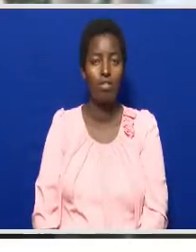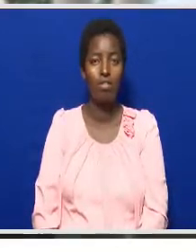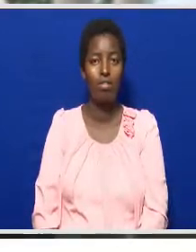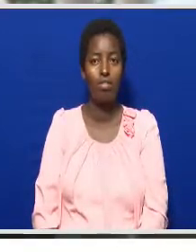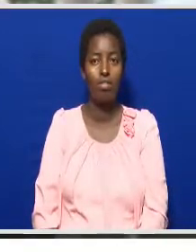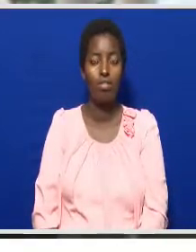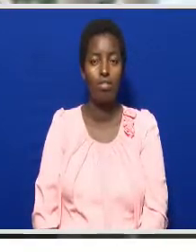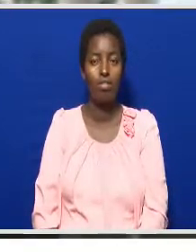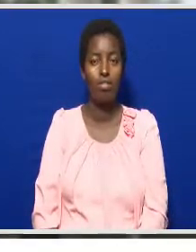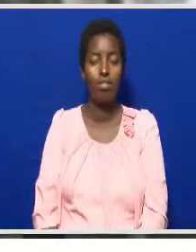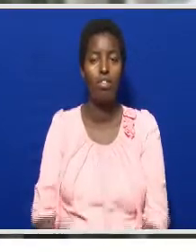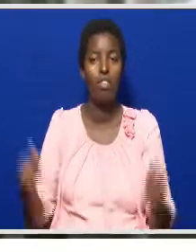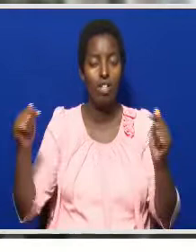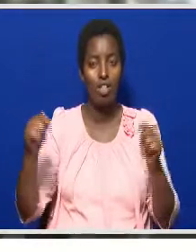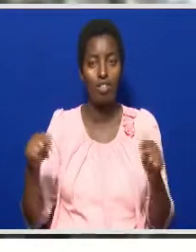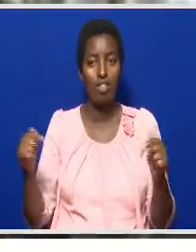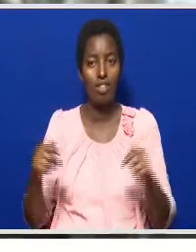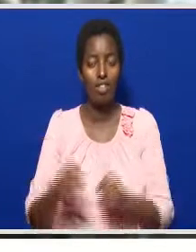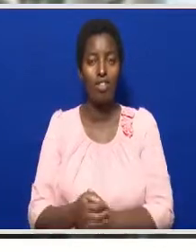That today